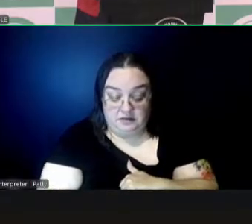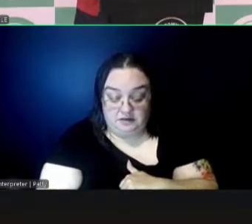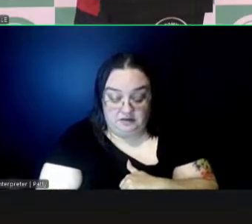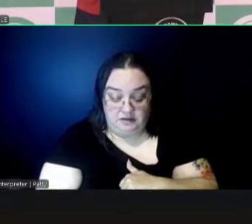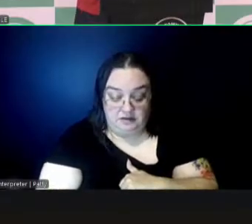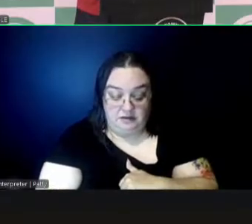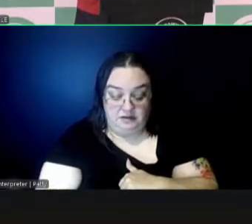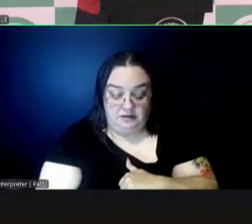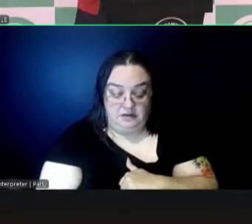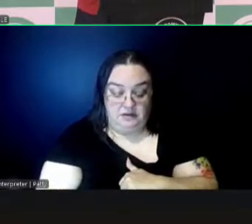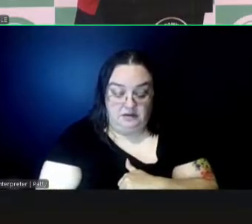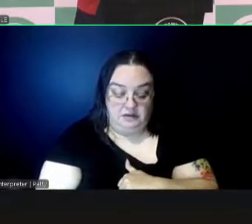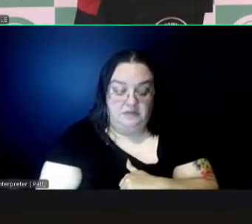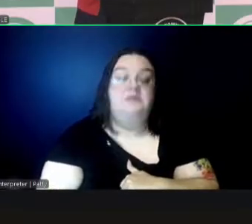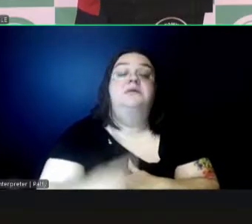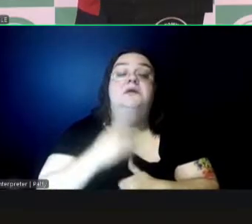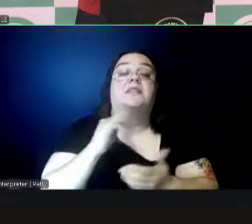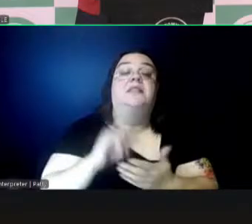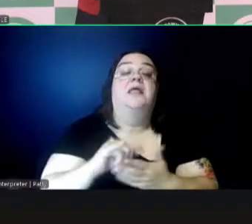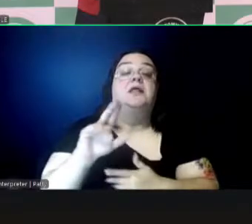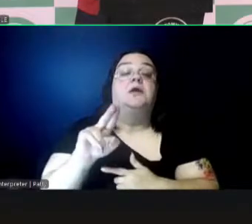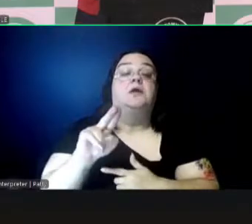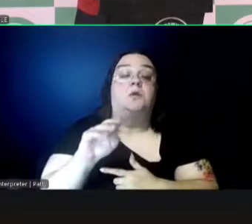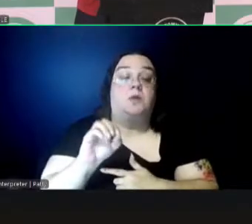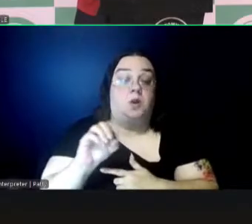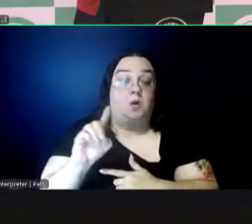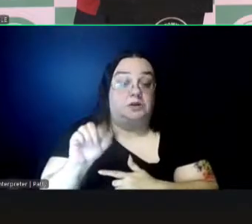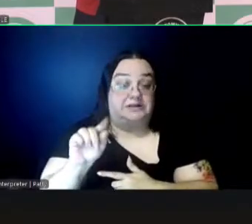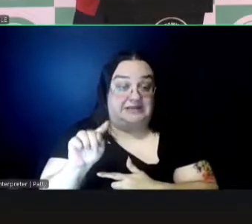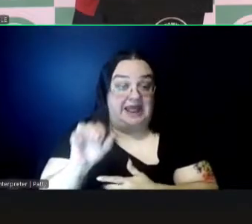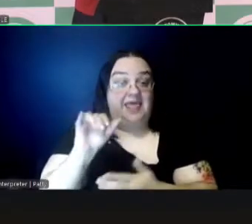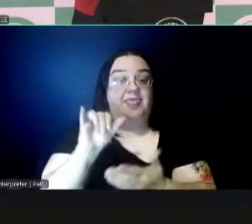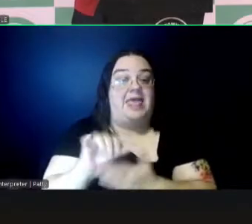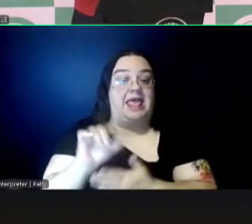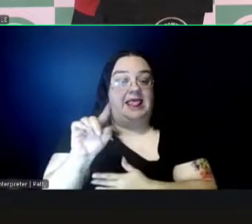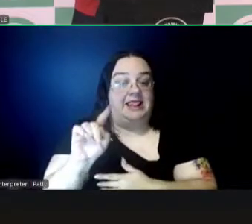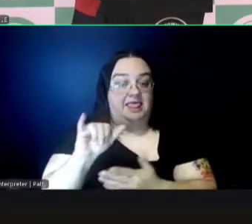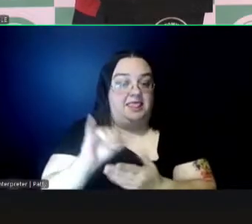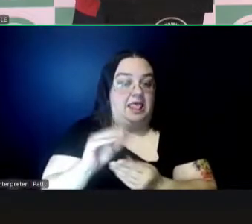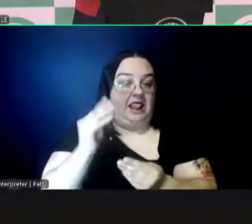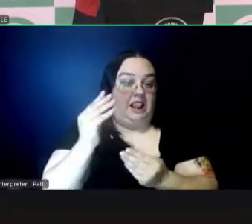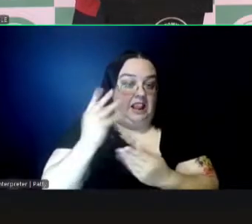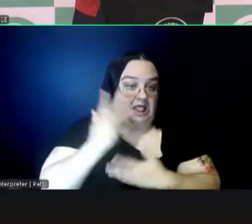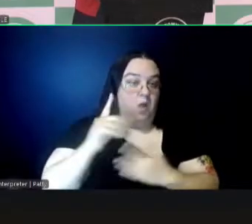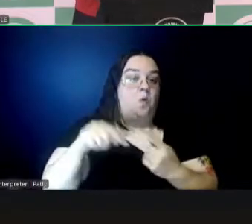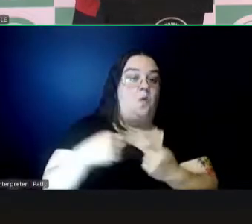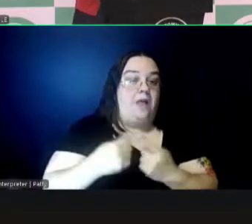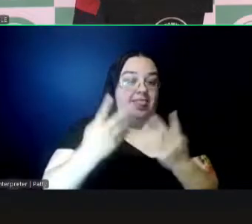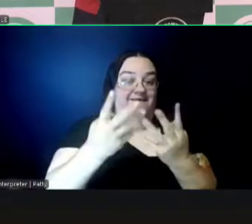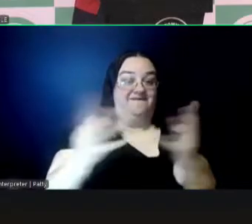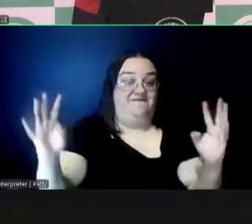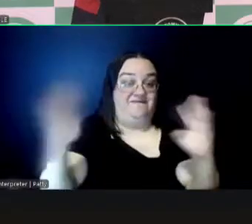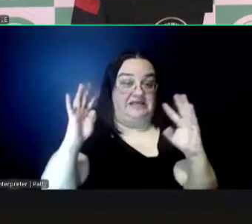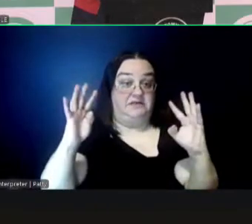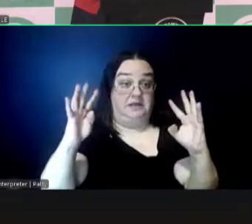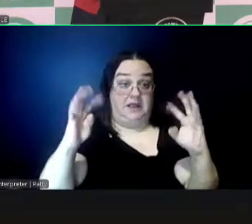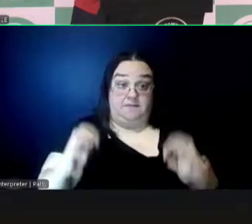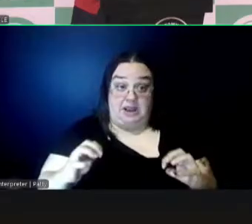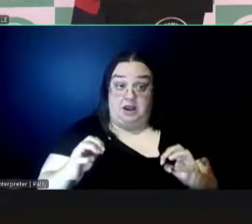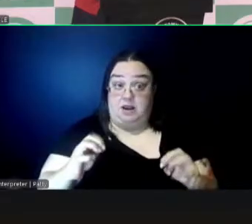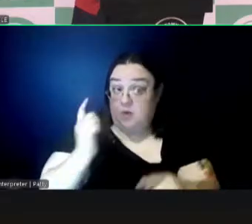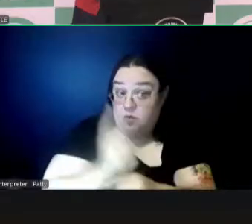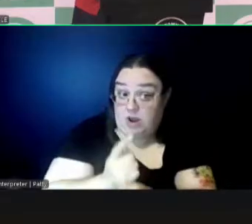the UNO date is the date that tells us when the fence can come down. Am I right? Did I hear it right?